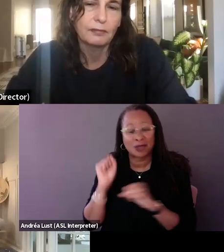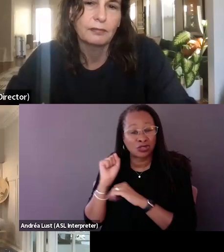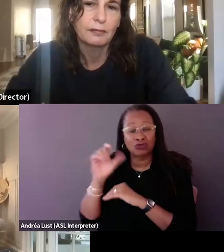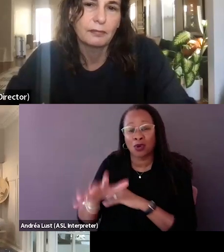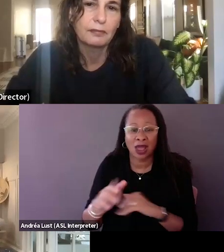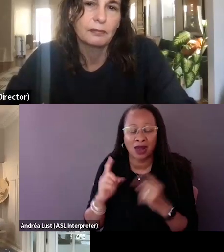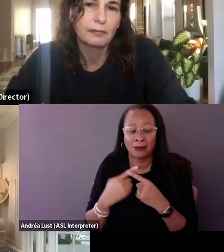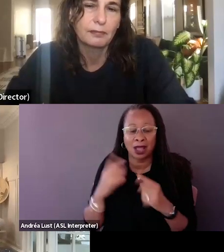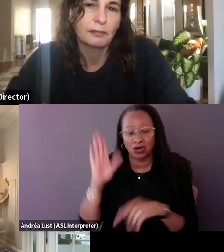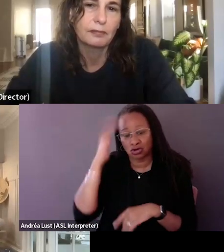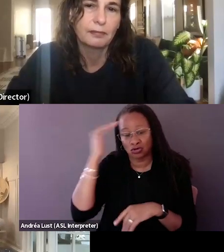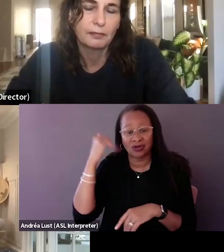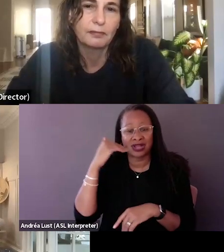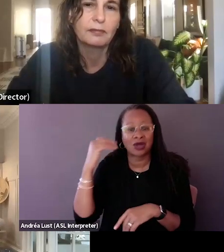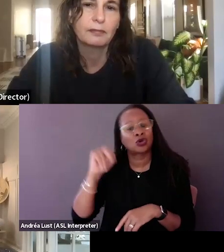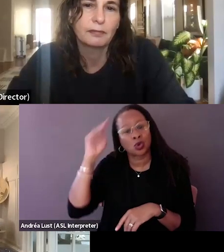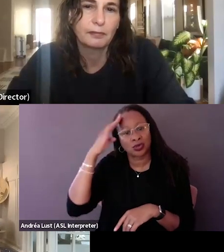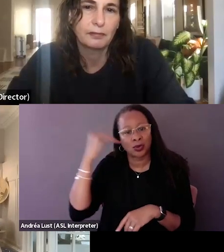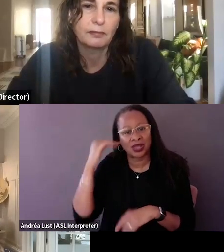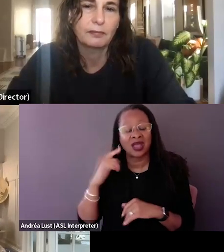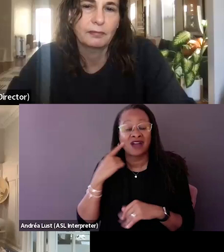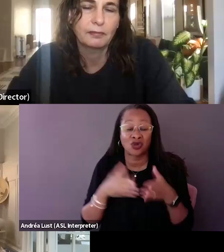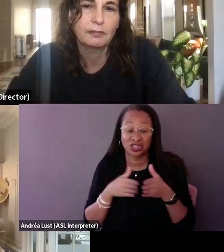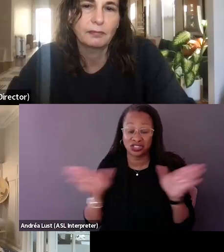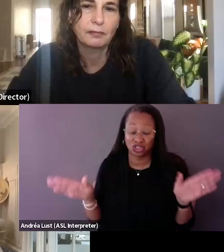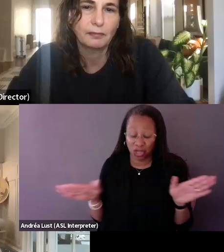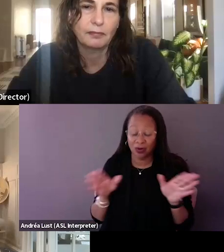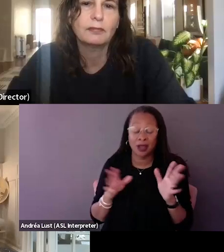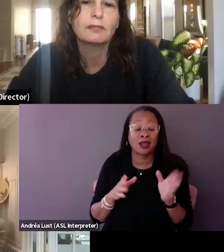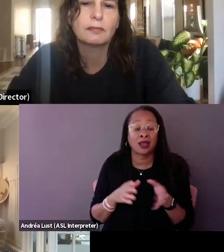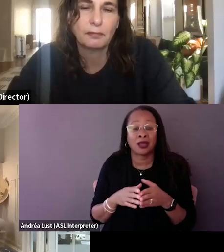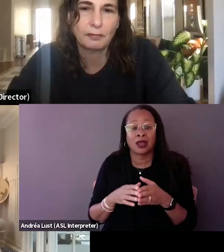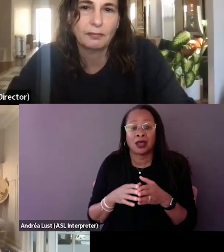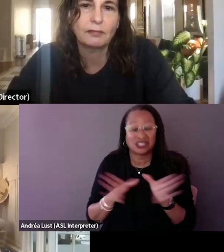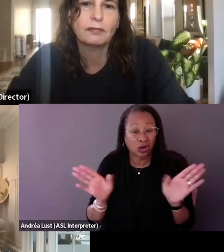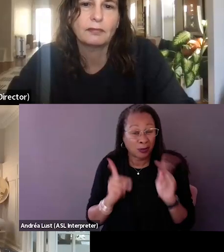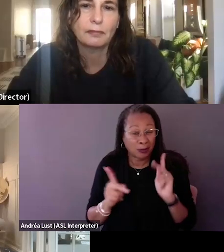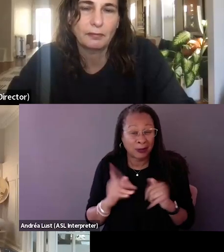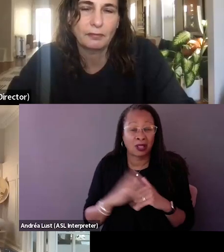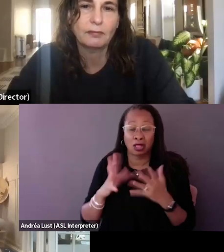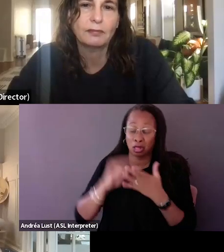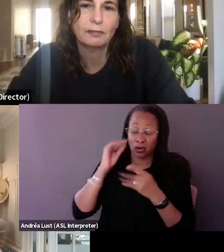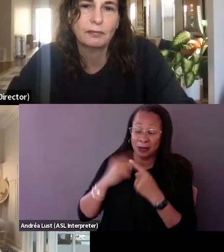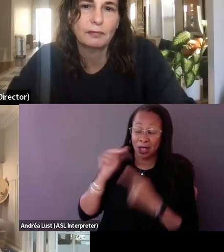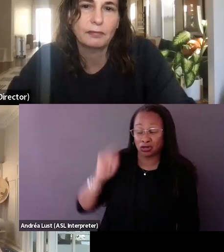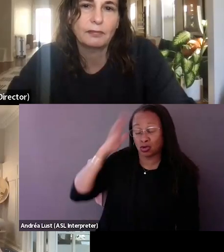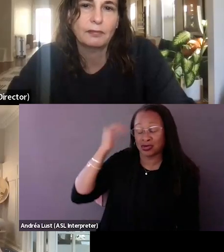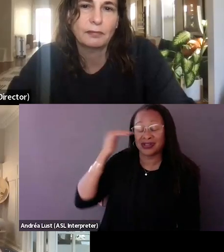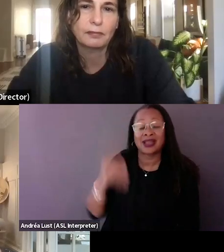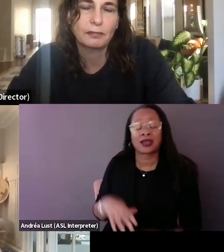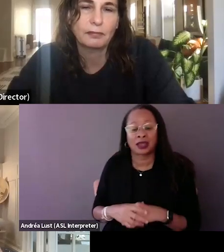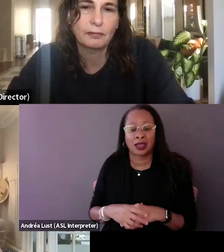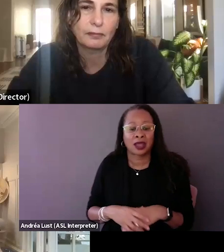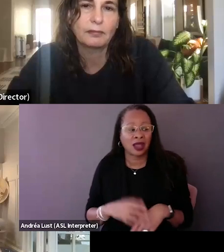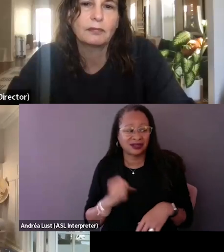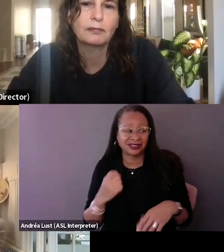think for the general public, just learning about North Korea, because media, everybody's attention is always on